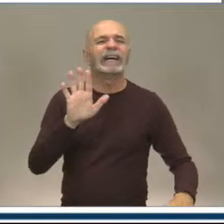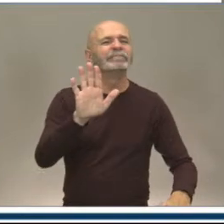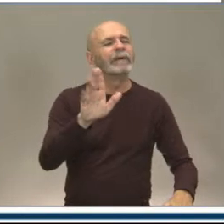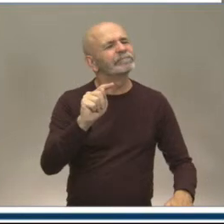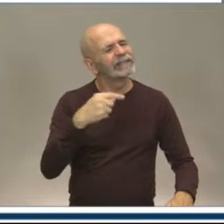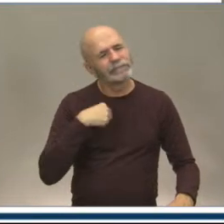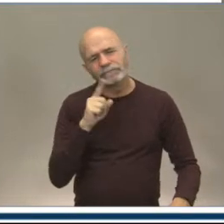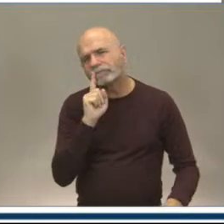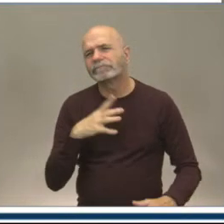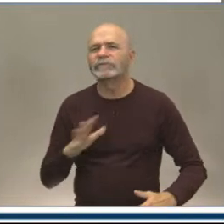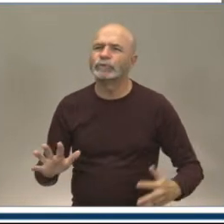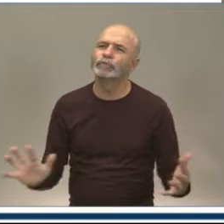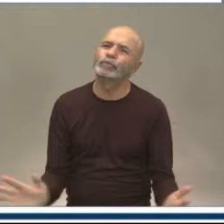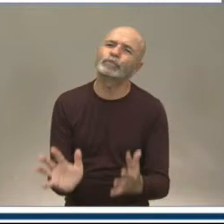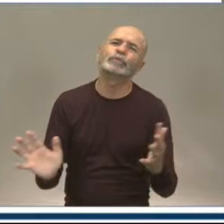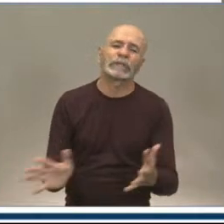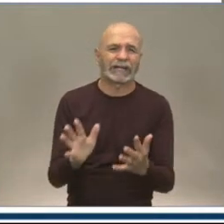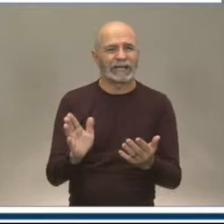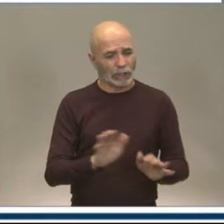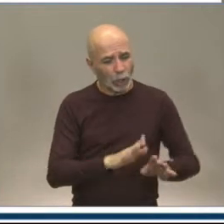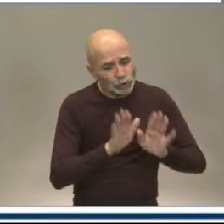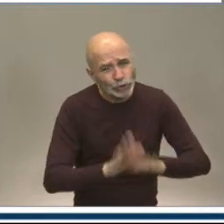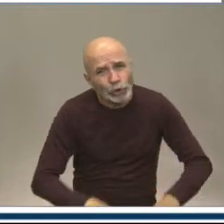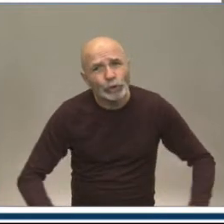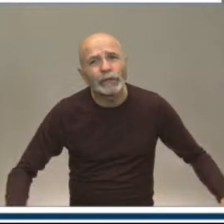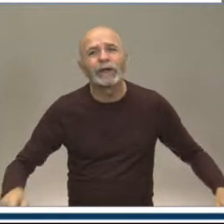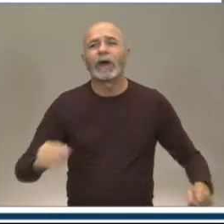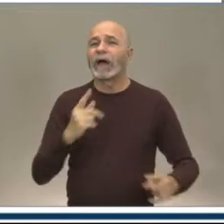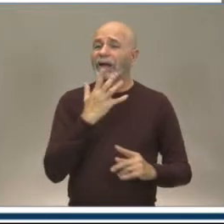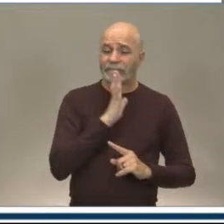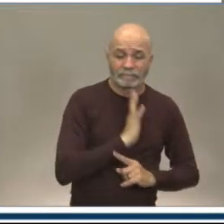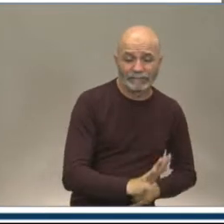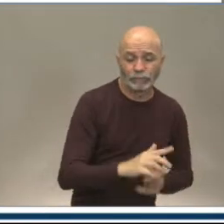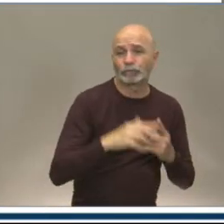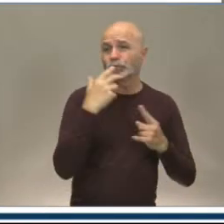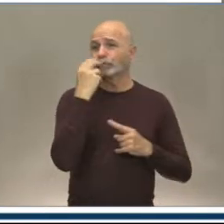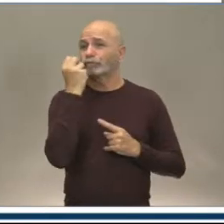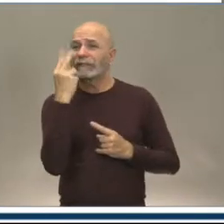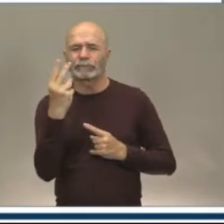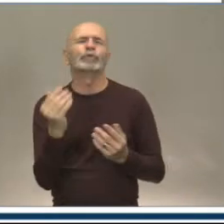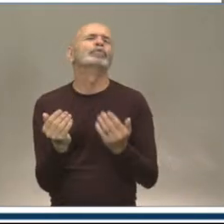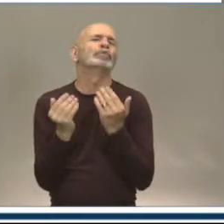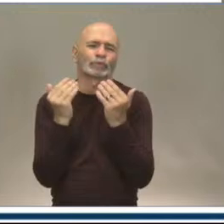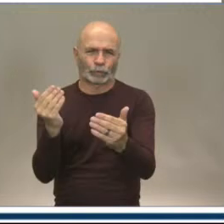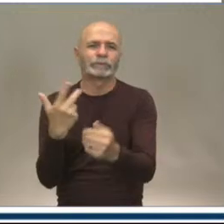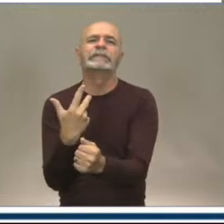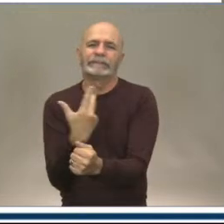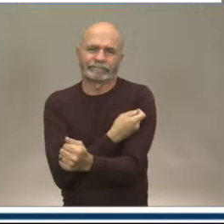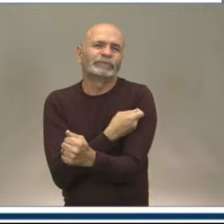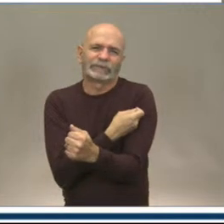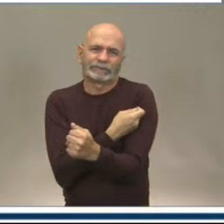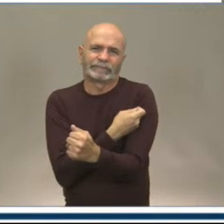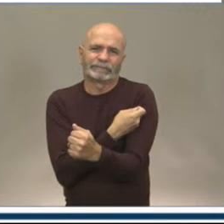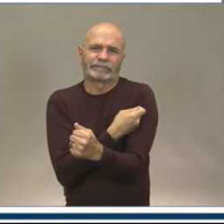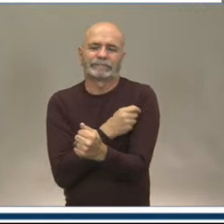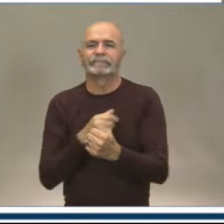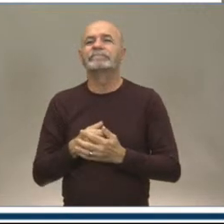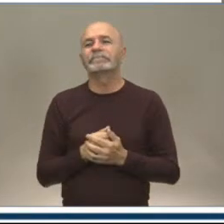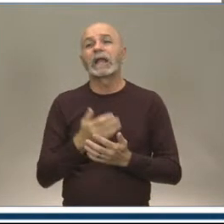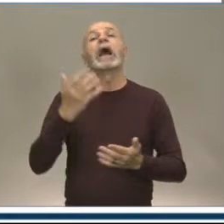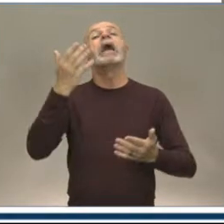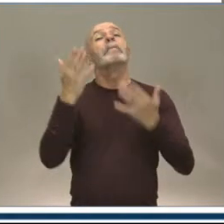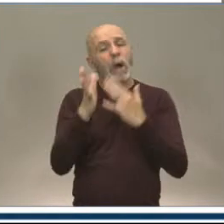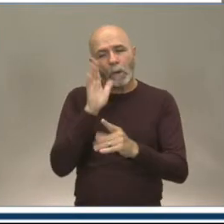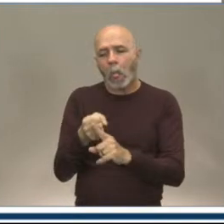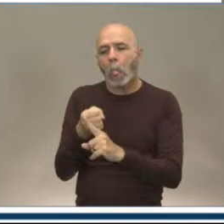all children who are eligible get vaccinated. While this virus does lead to mild illness